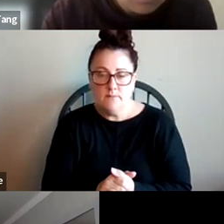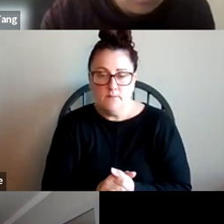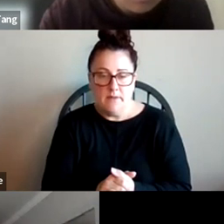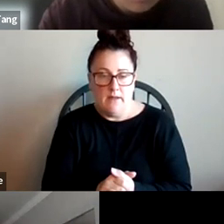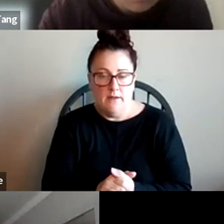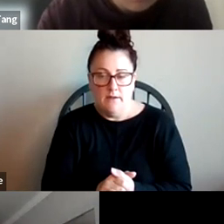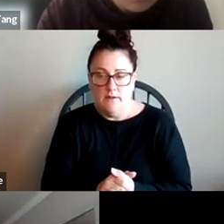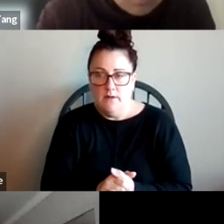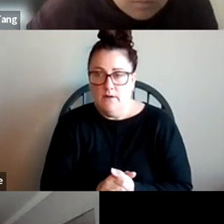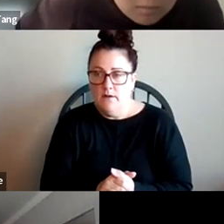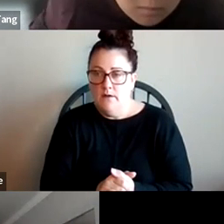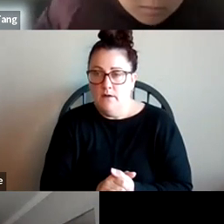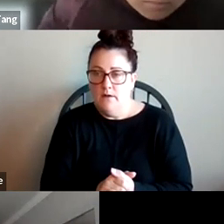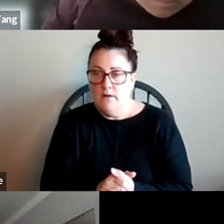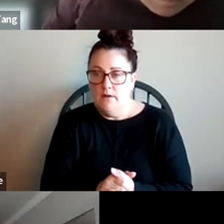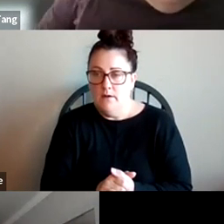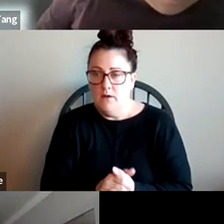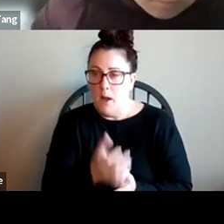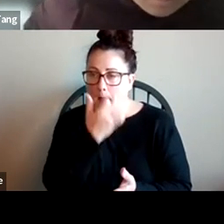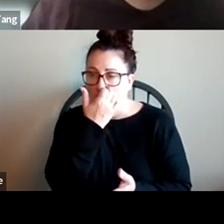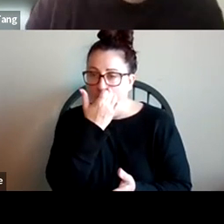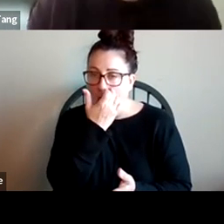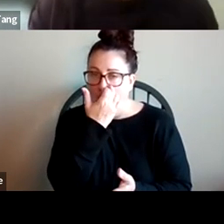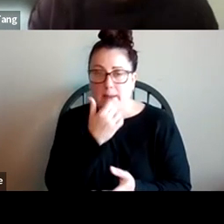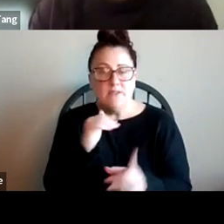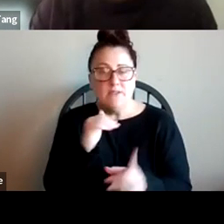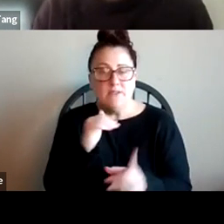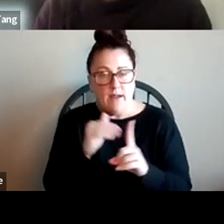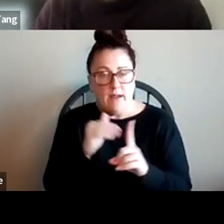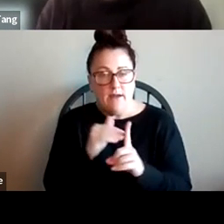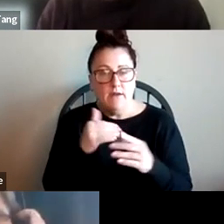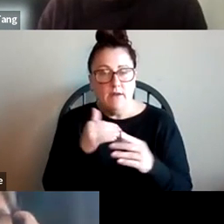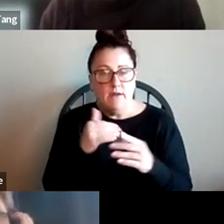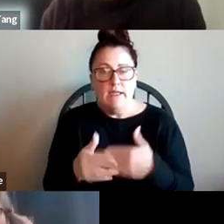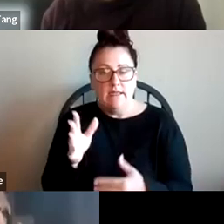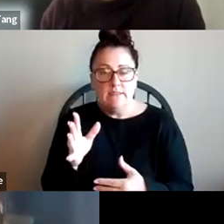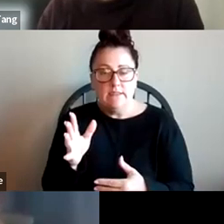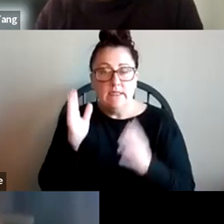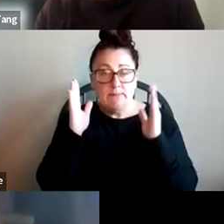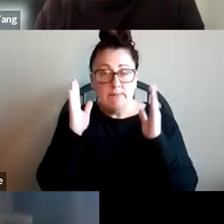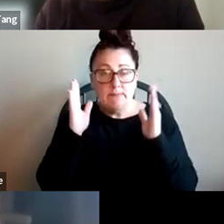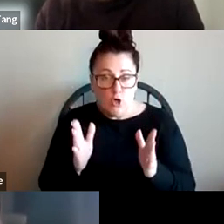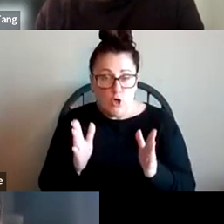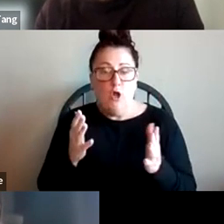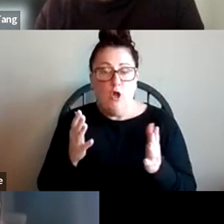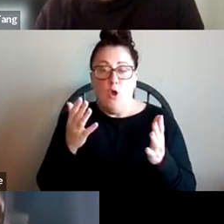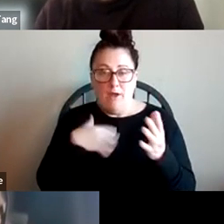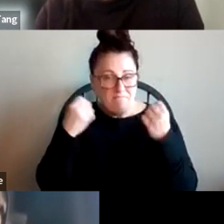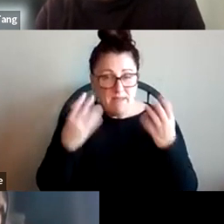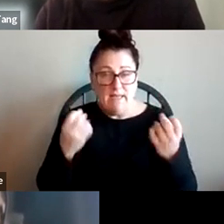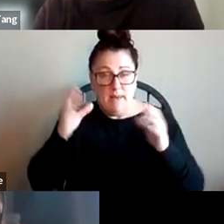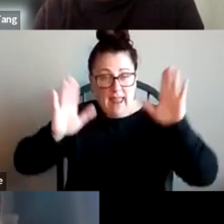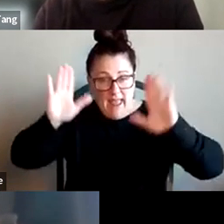Thank you so much. So yeah, just a reminder for our next speakers that we still have many hands